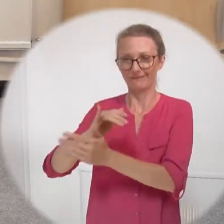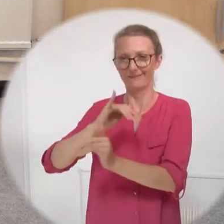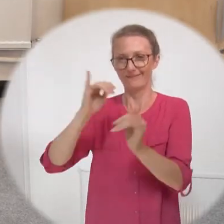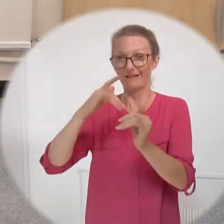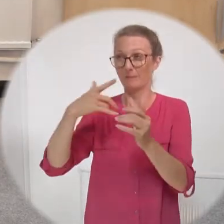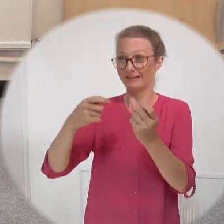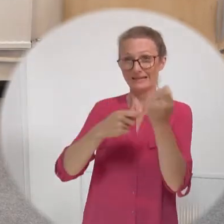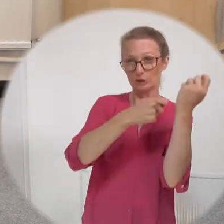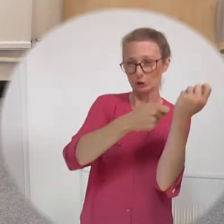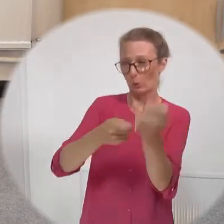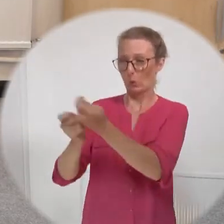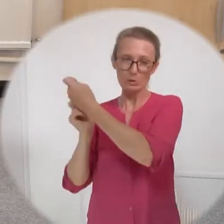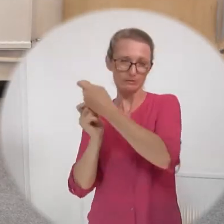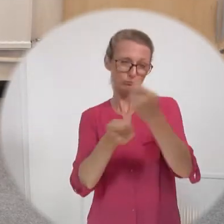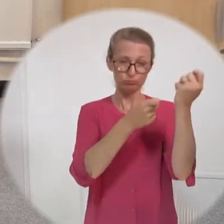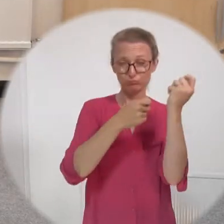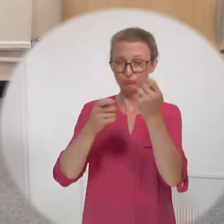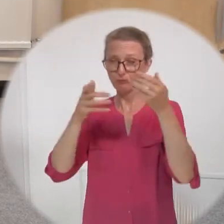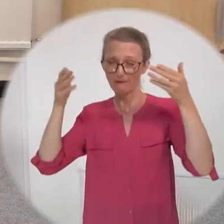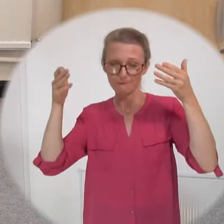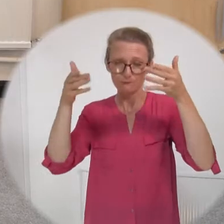So do be careful when you're practicing.